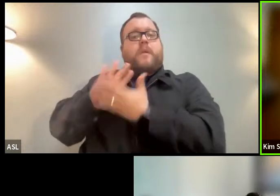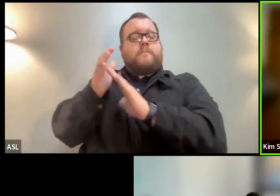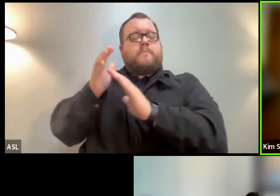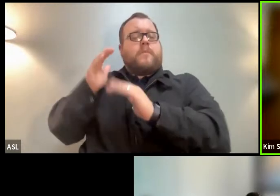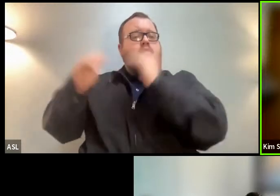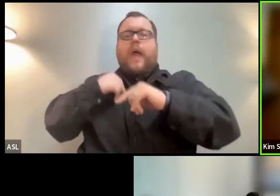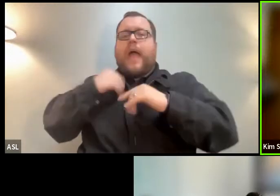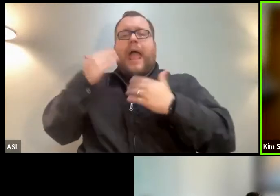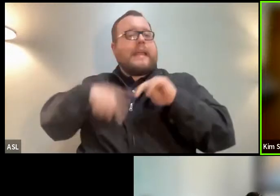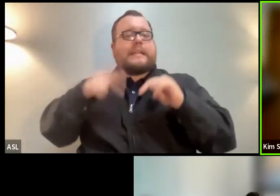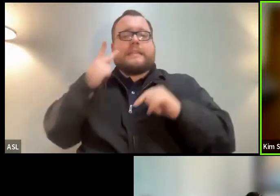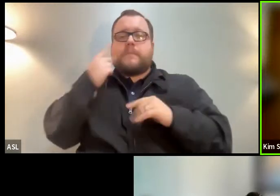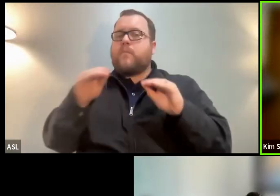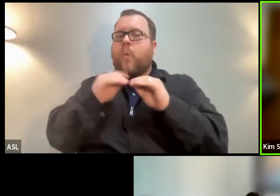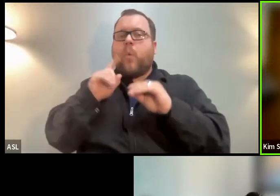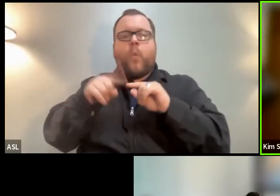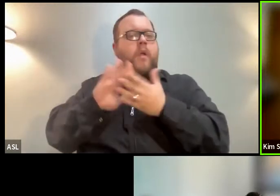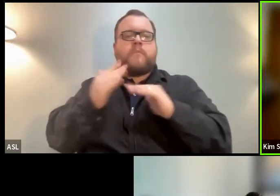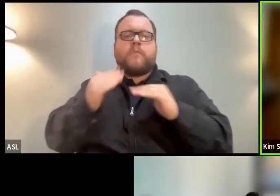started the